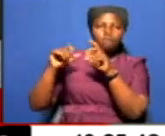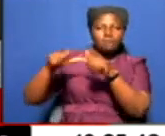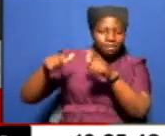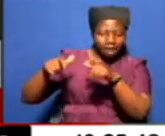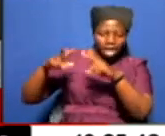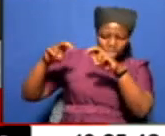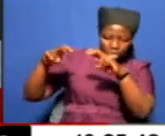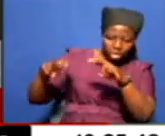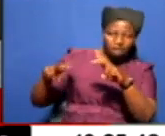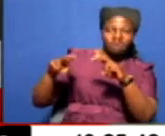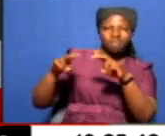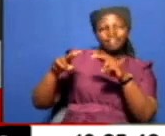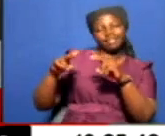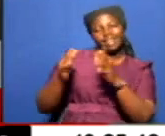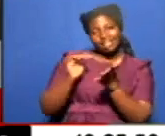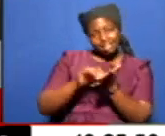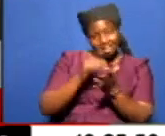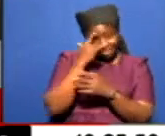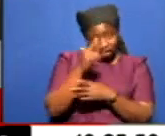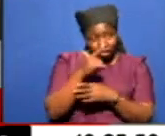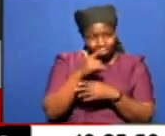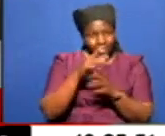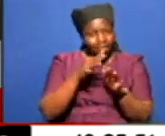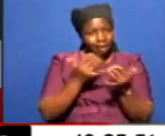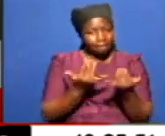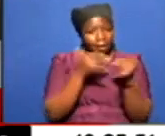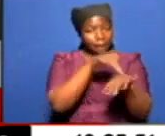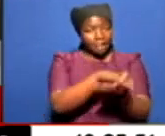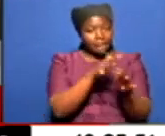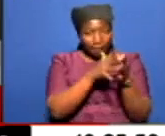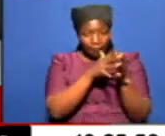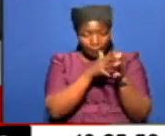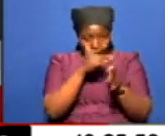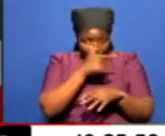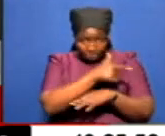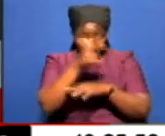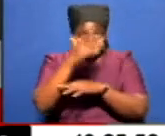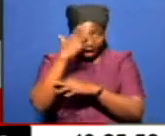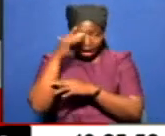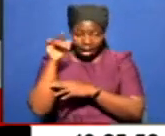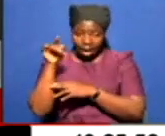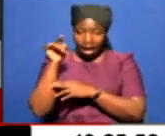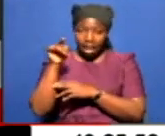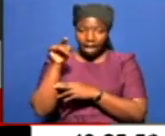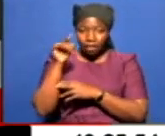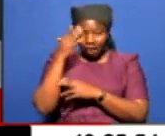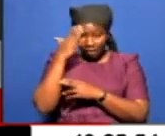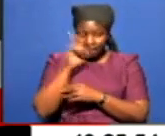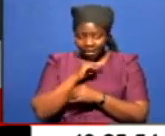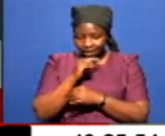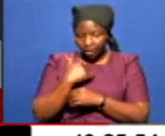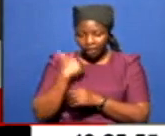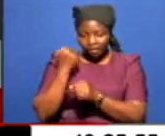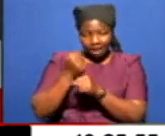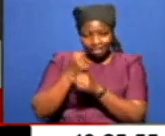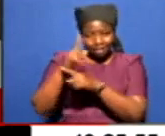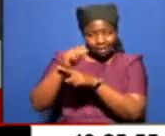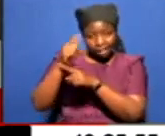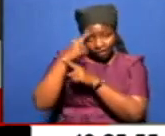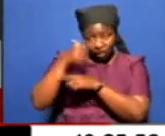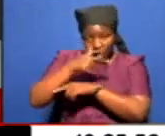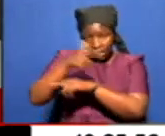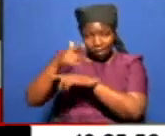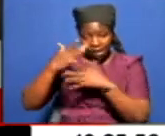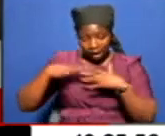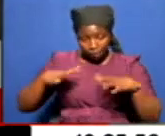the mainstream media, I'm sure you are aware that we have done training for media personnel on